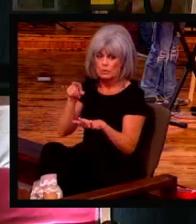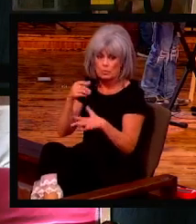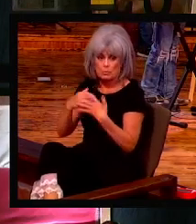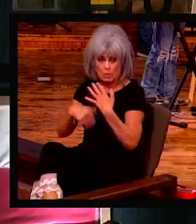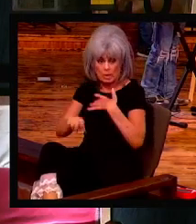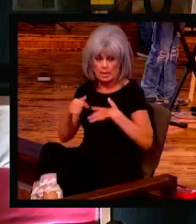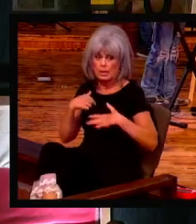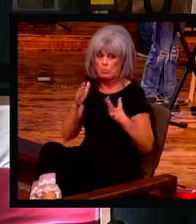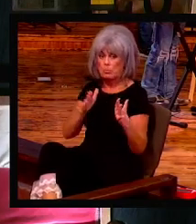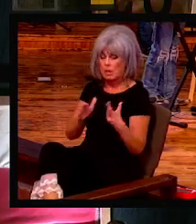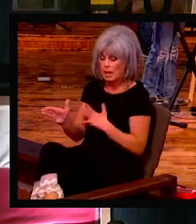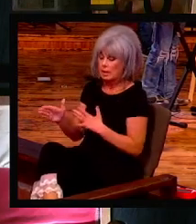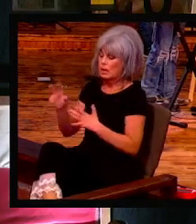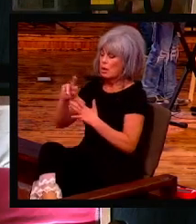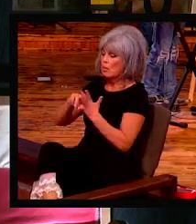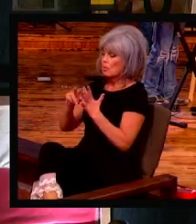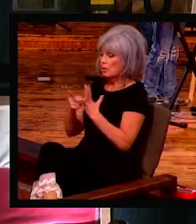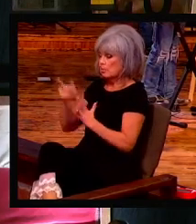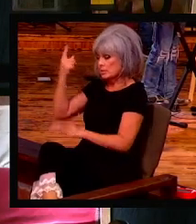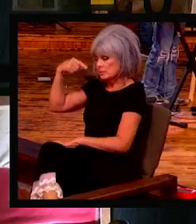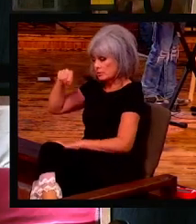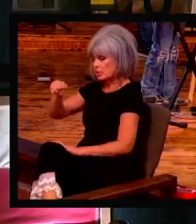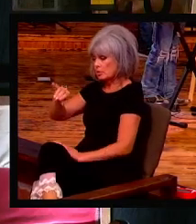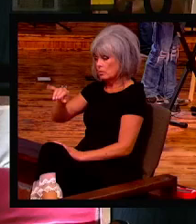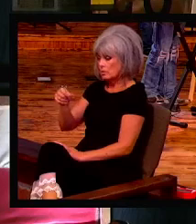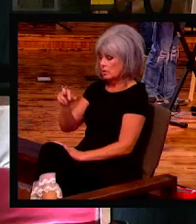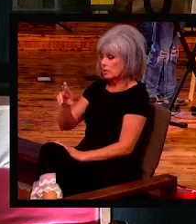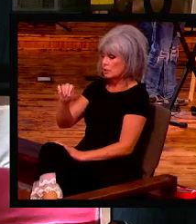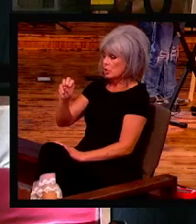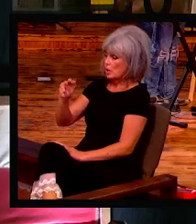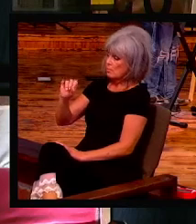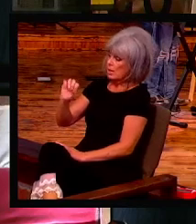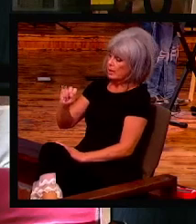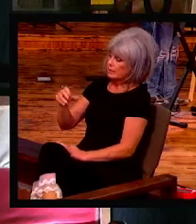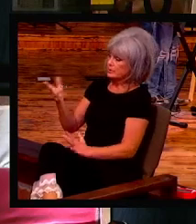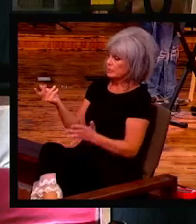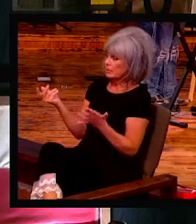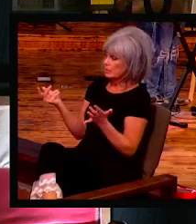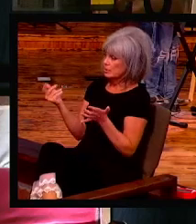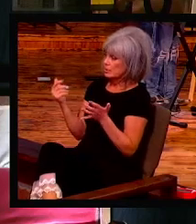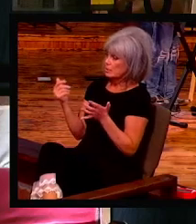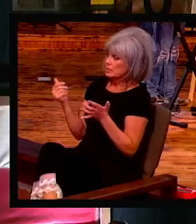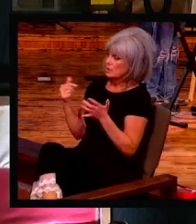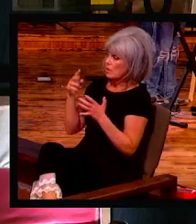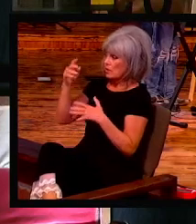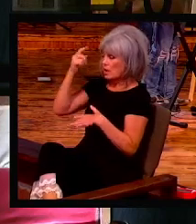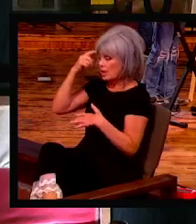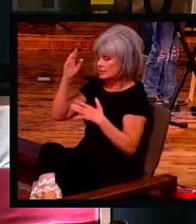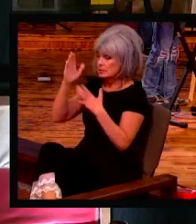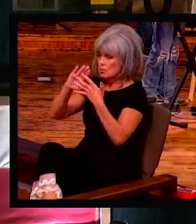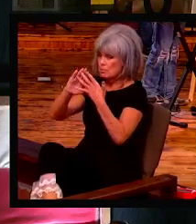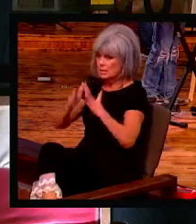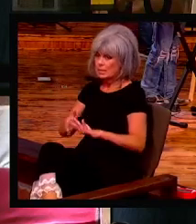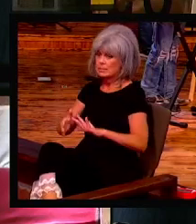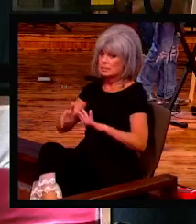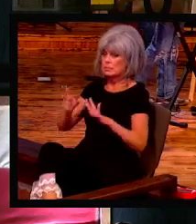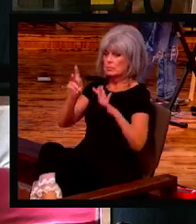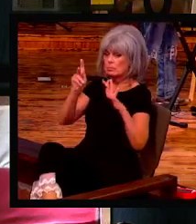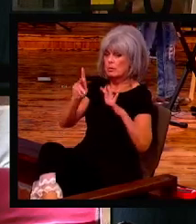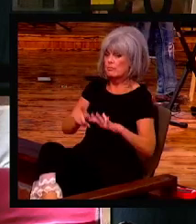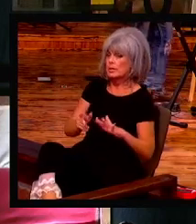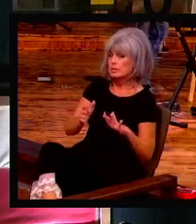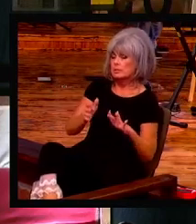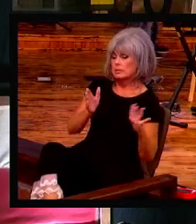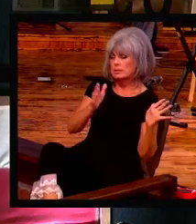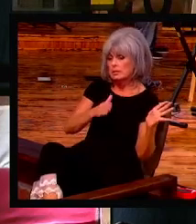had a plan and a purpose for you. According to Jeremiah 29:11, for I know the thoughts and the plans that I have towards you, says the Lord, thoughts of peace and not of evil, to give you a future and a